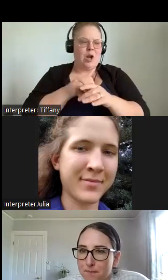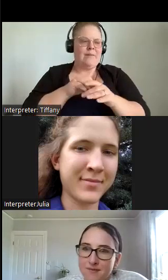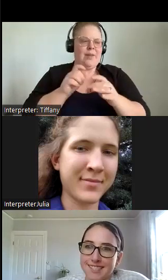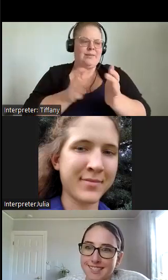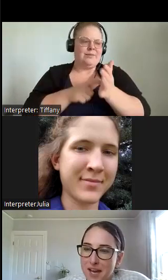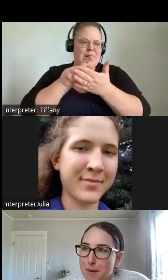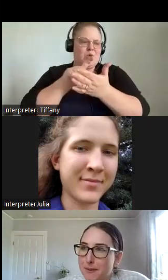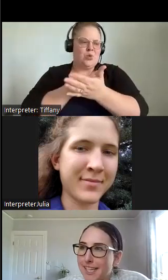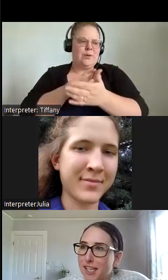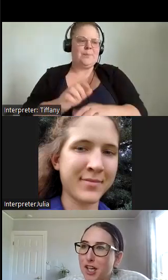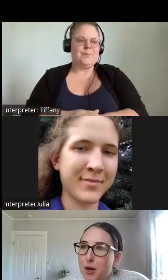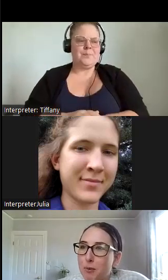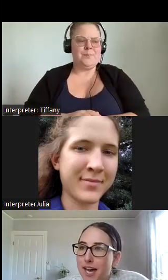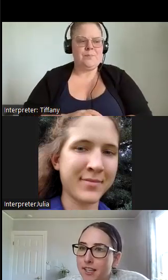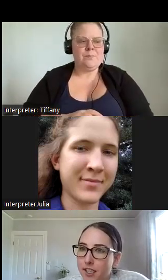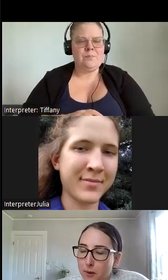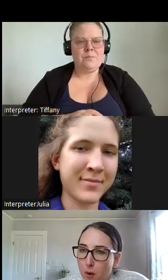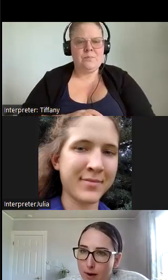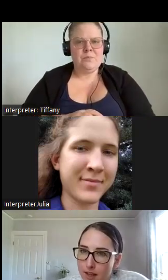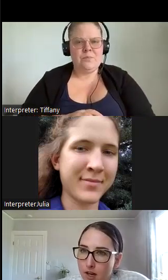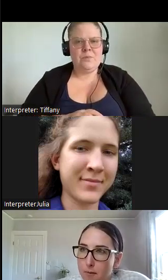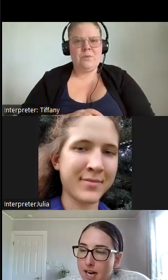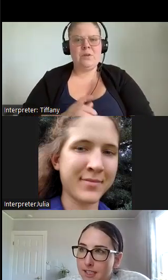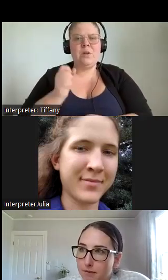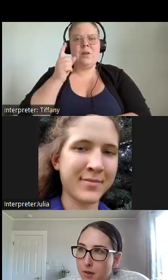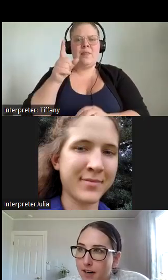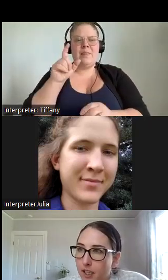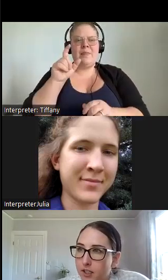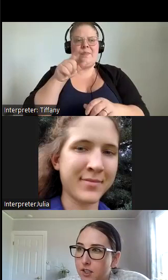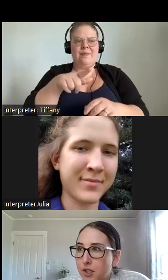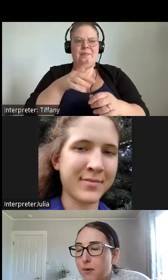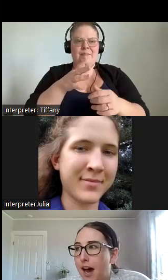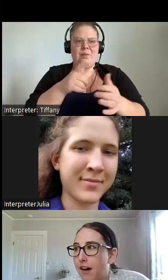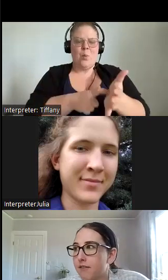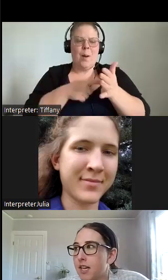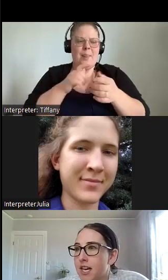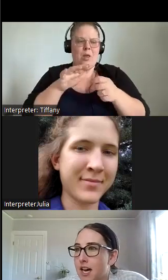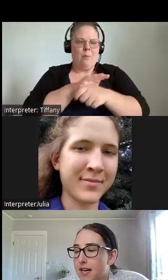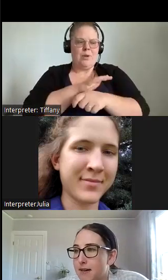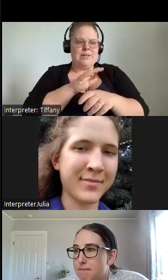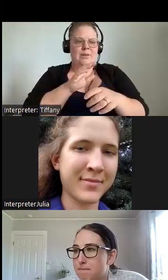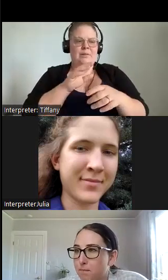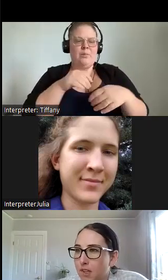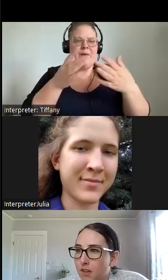reviews. This came up a second ago, but there is a requirement that comprehensive providers do have